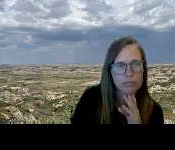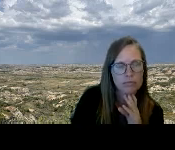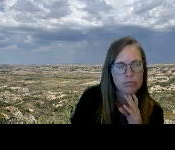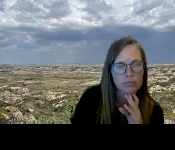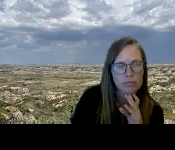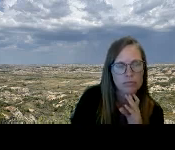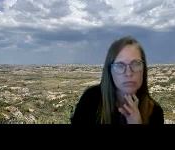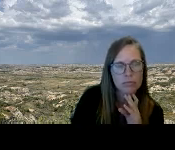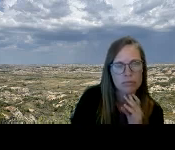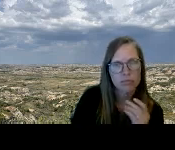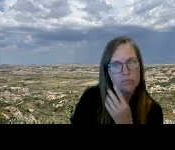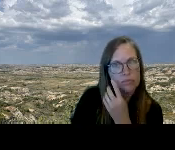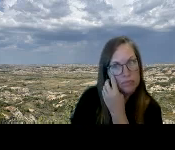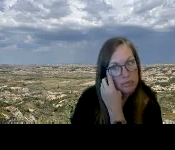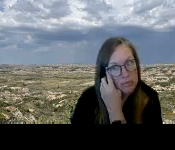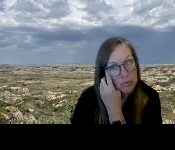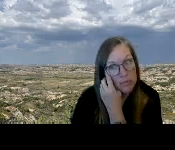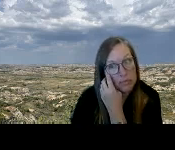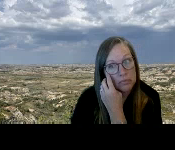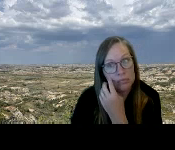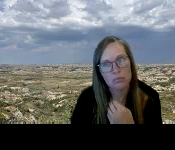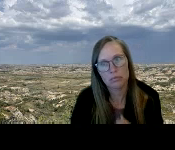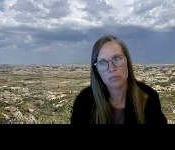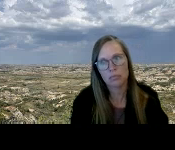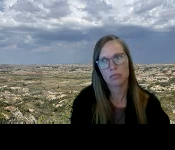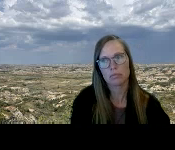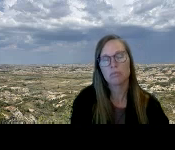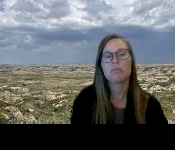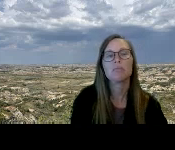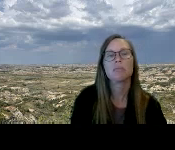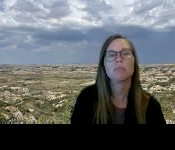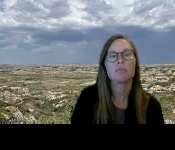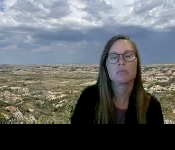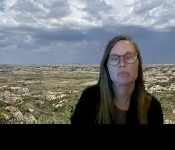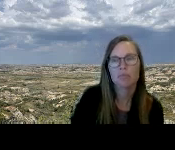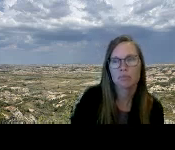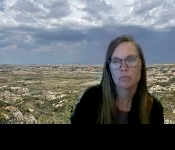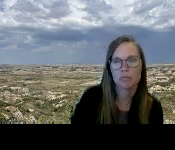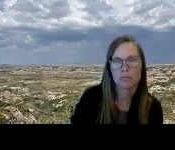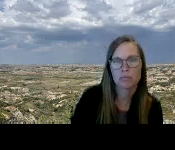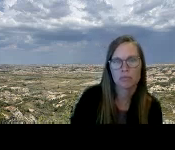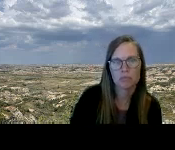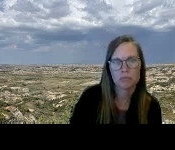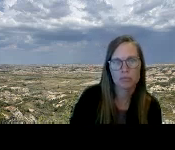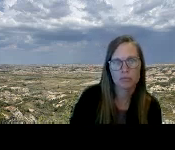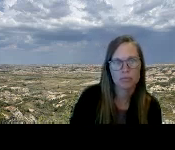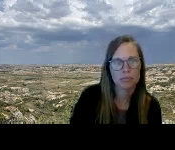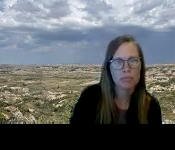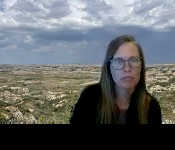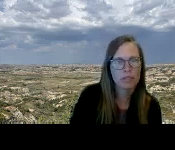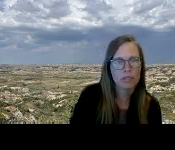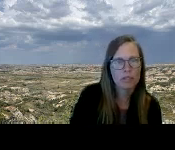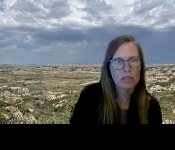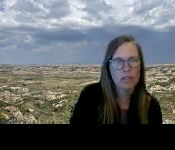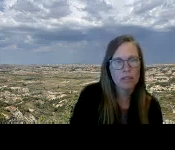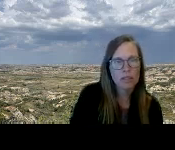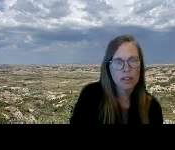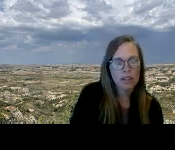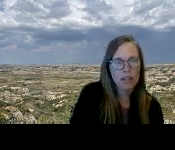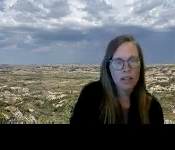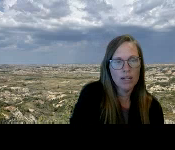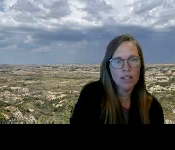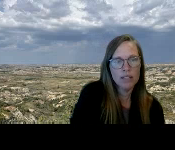other qualifying factors that you need to be 14 years of age and older. As I mentioned, this box is discreet. I've had individuals tell